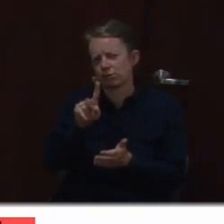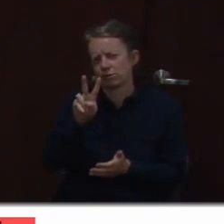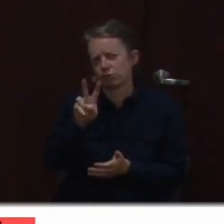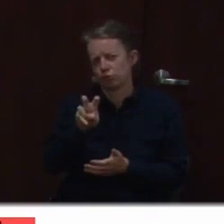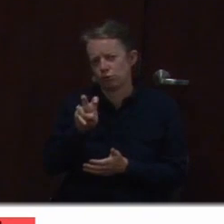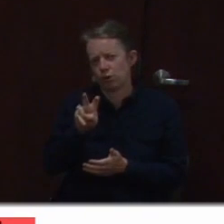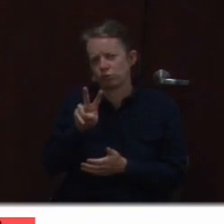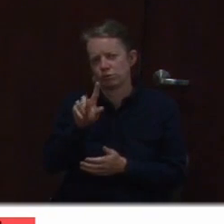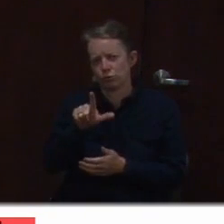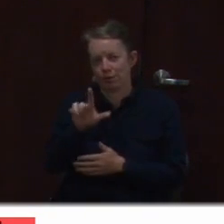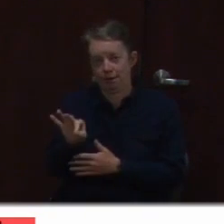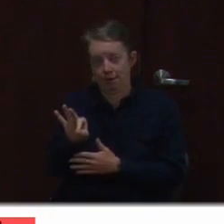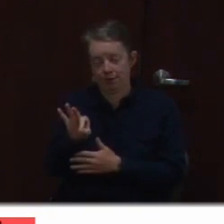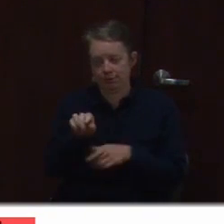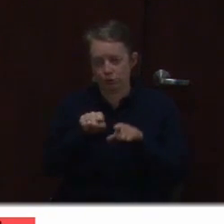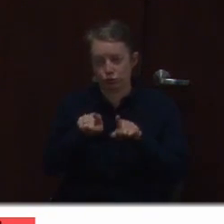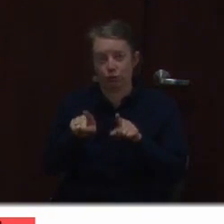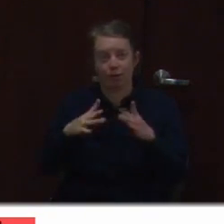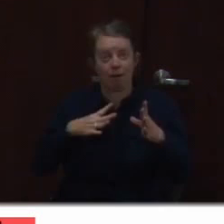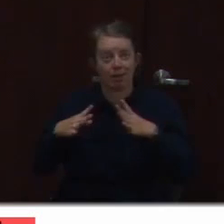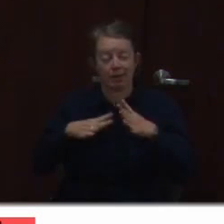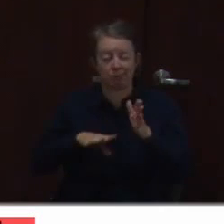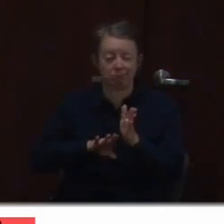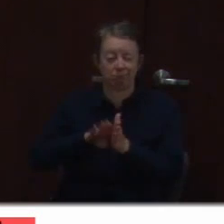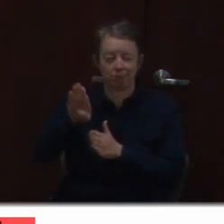6,229. During the surge, this average was